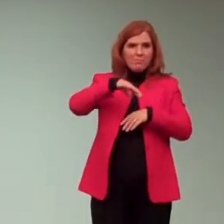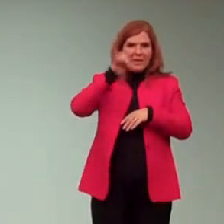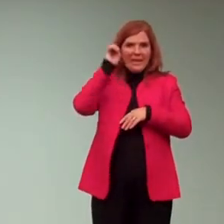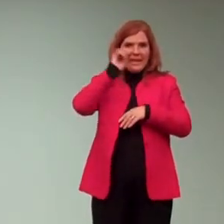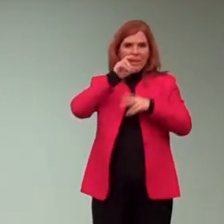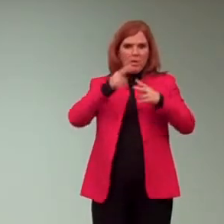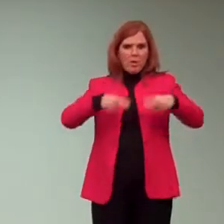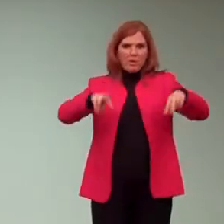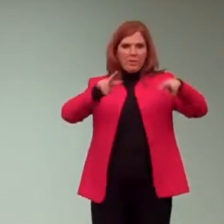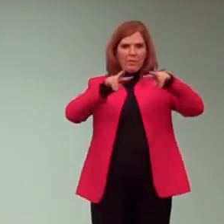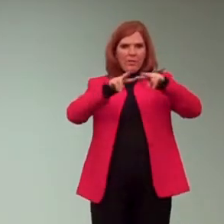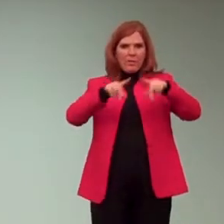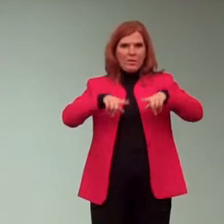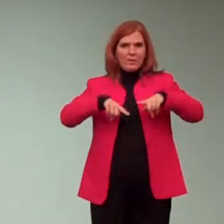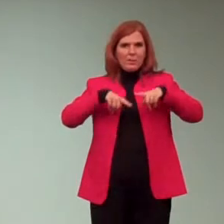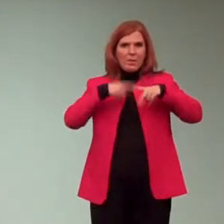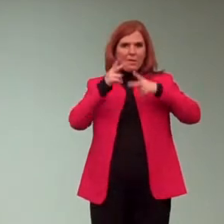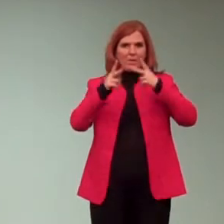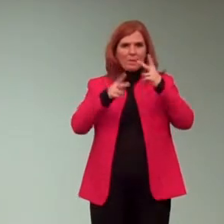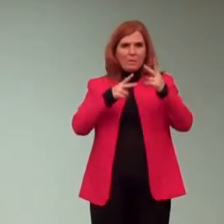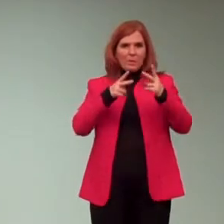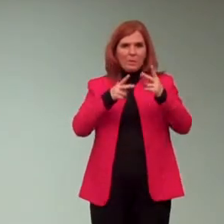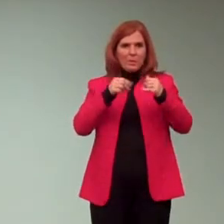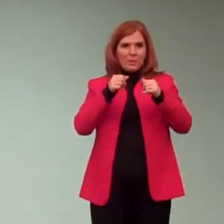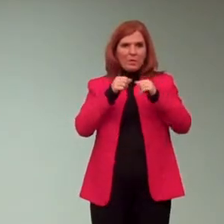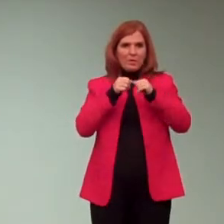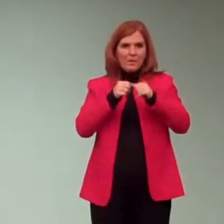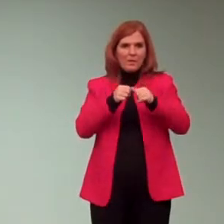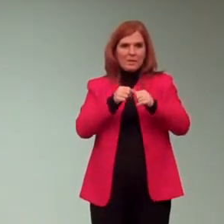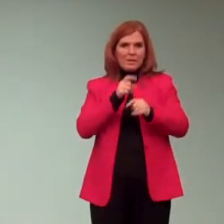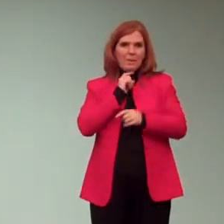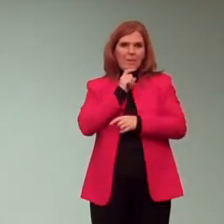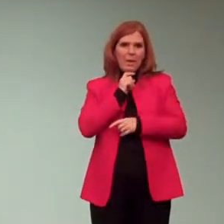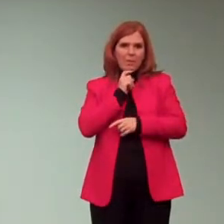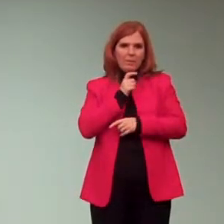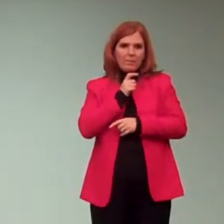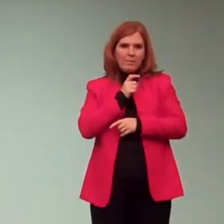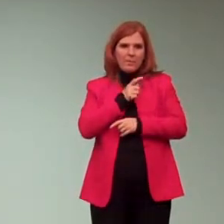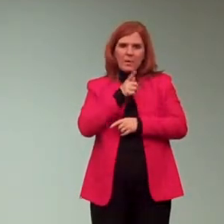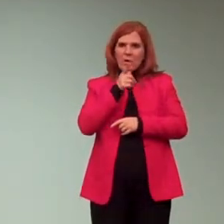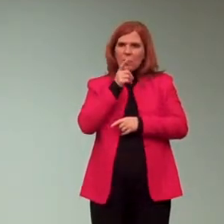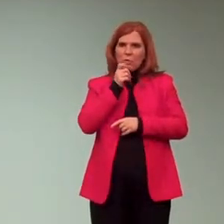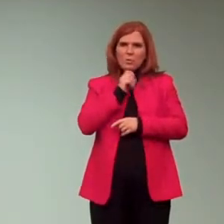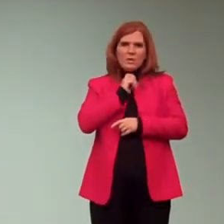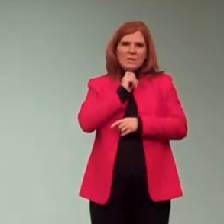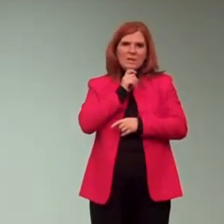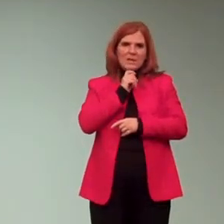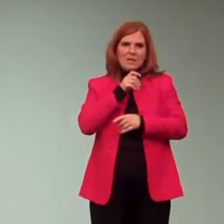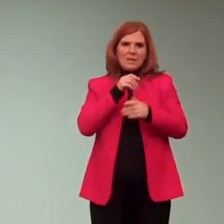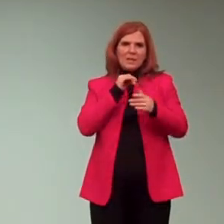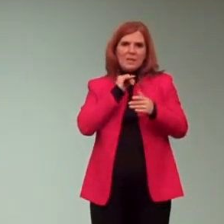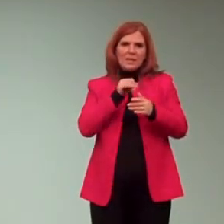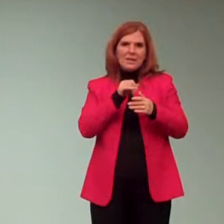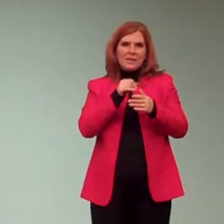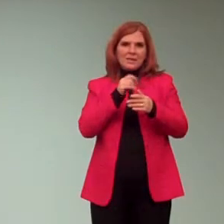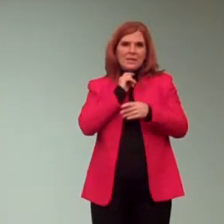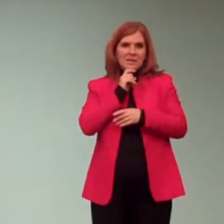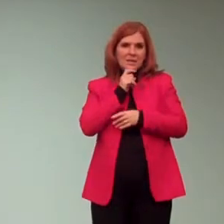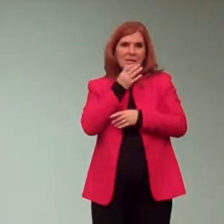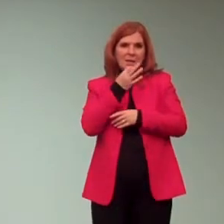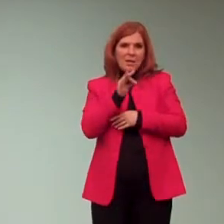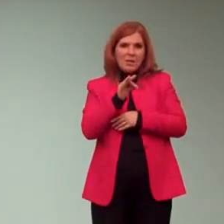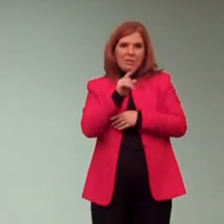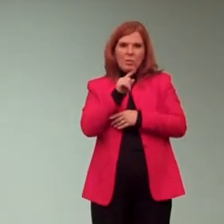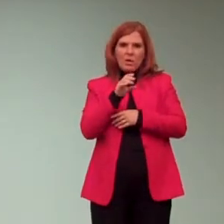Here in this valley dwell the peoples of lasting metal, whose steel is the alloy of 100 cultures